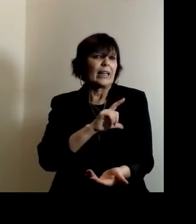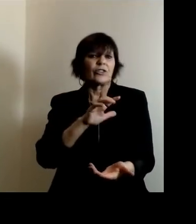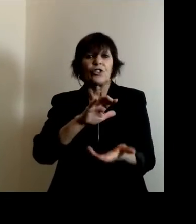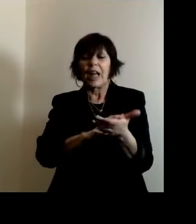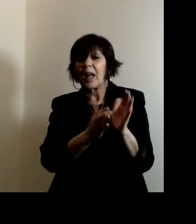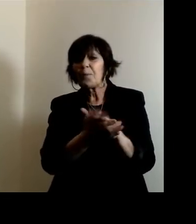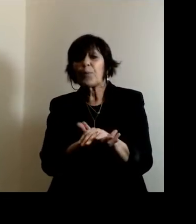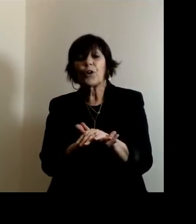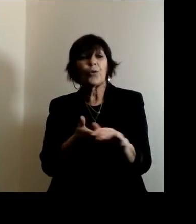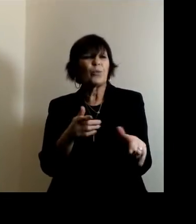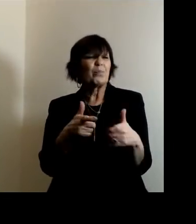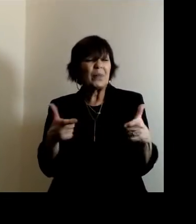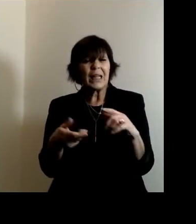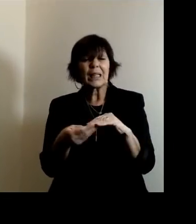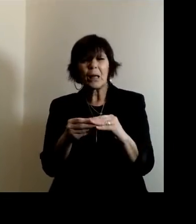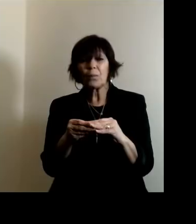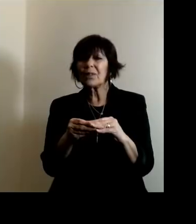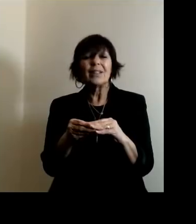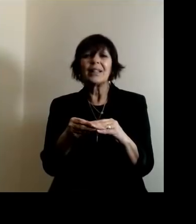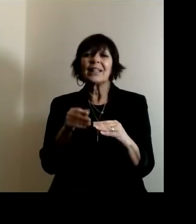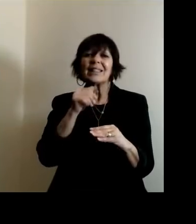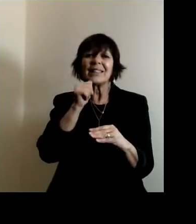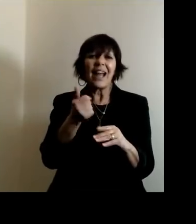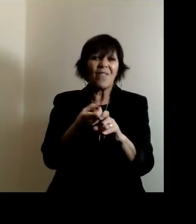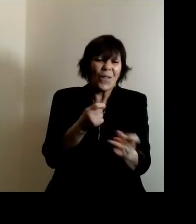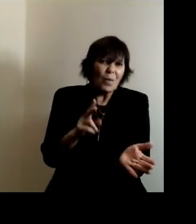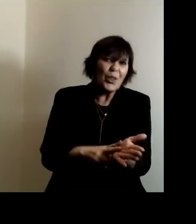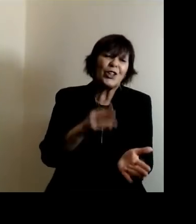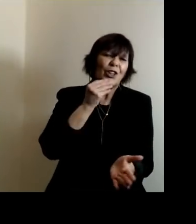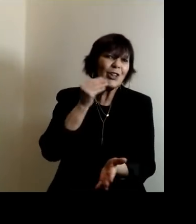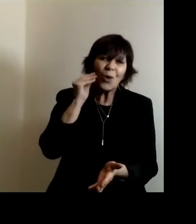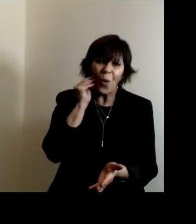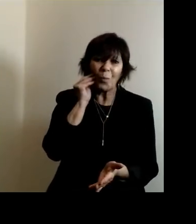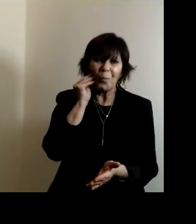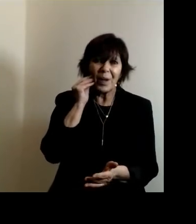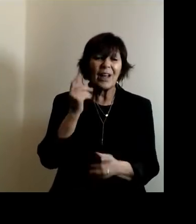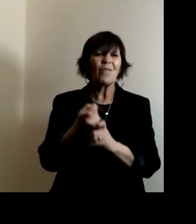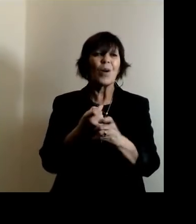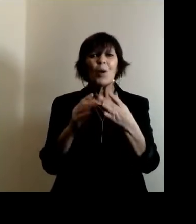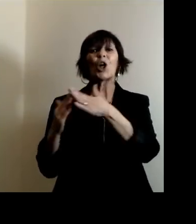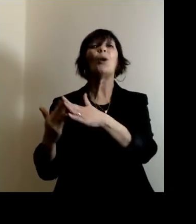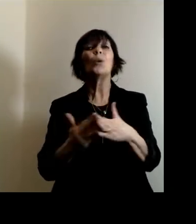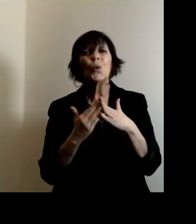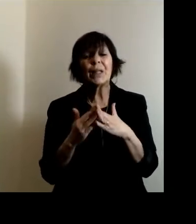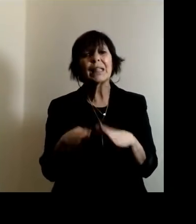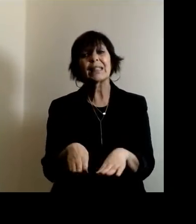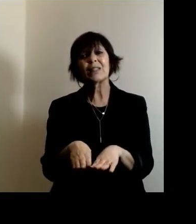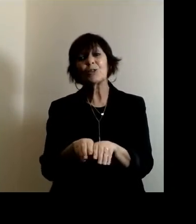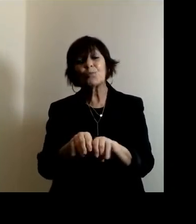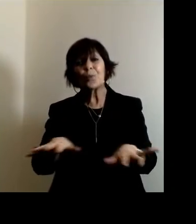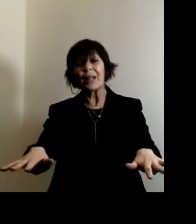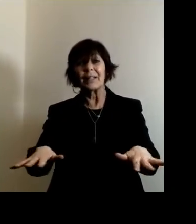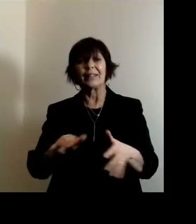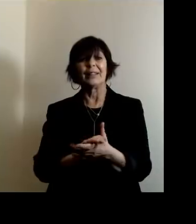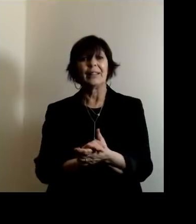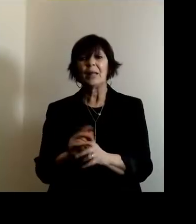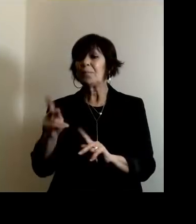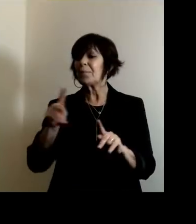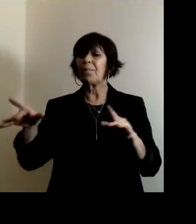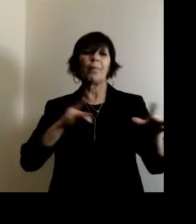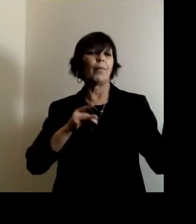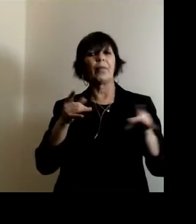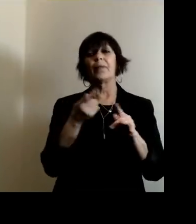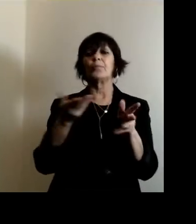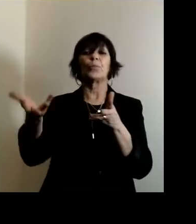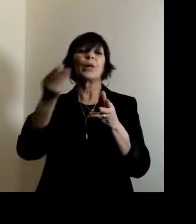these towns that have big numbers, it's not being driven by nursing homes. It's being driven by community spread, by individuals catching it from other people and